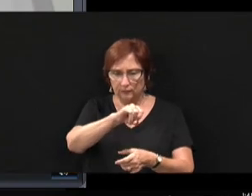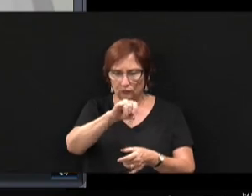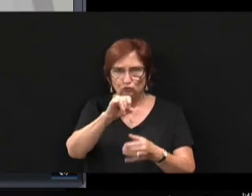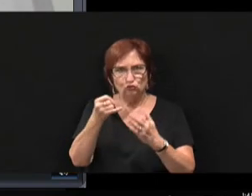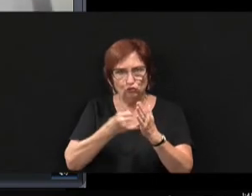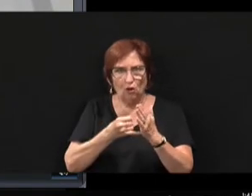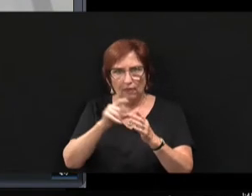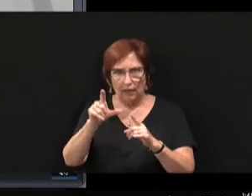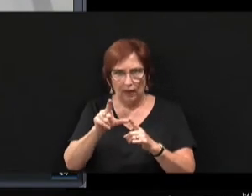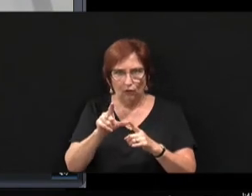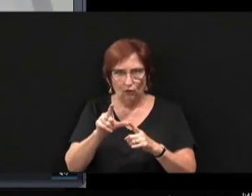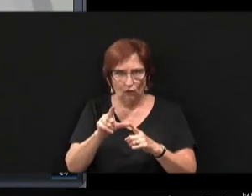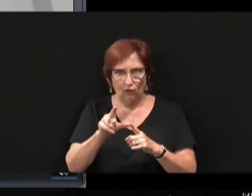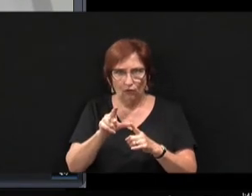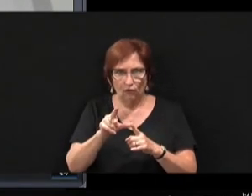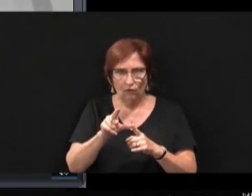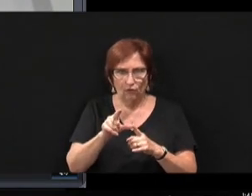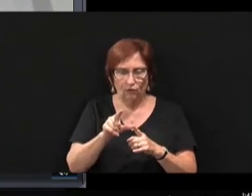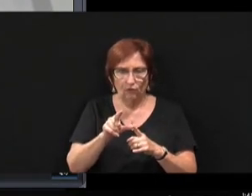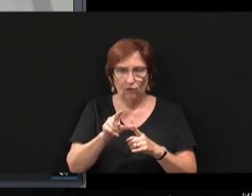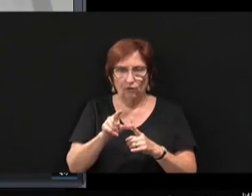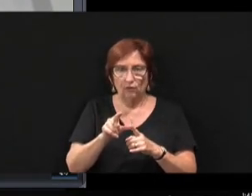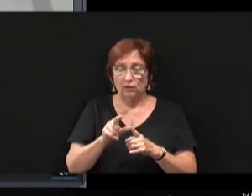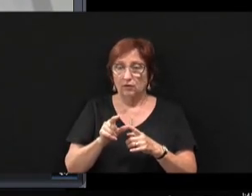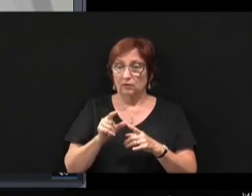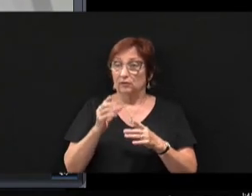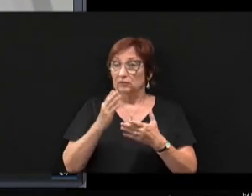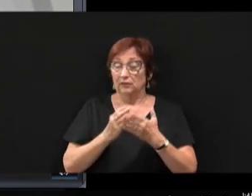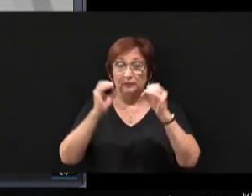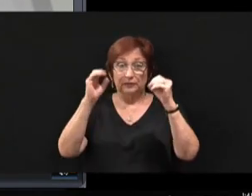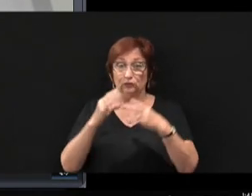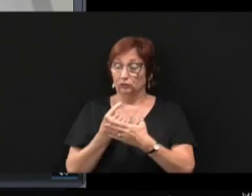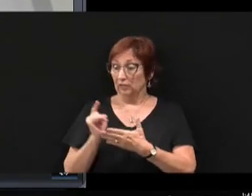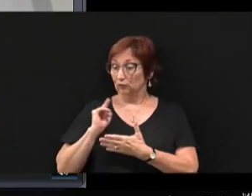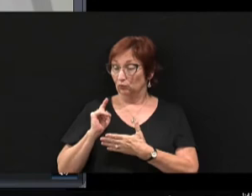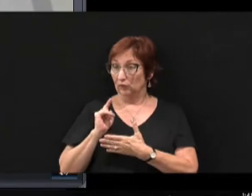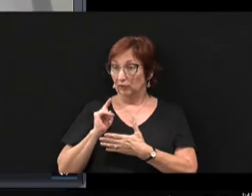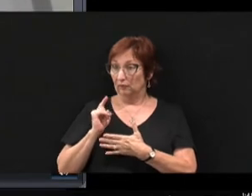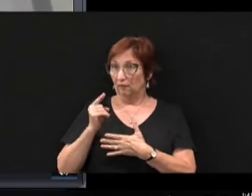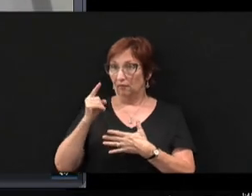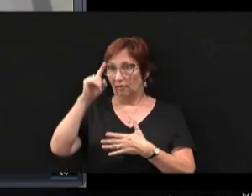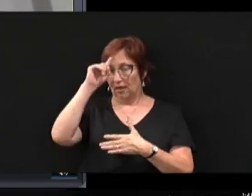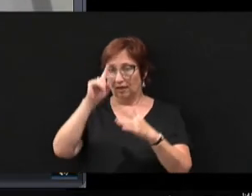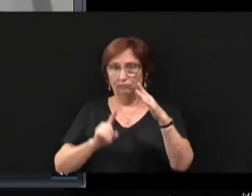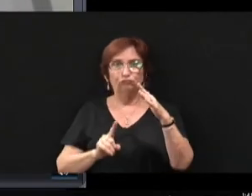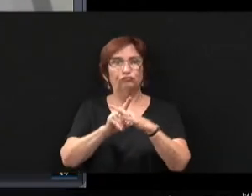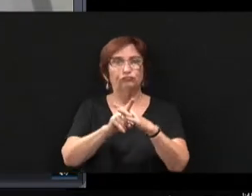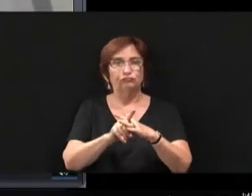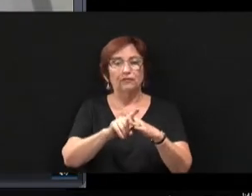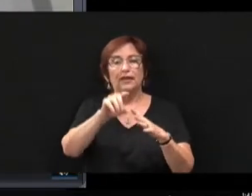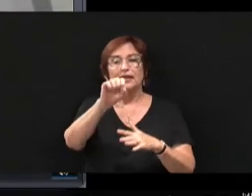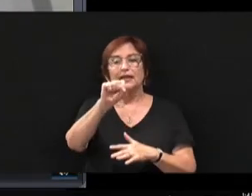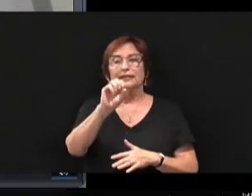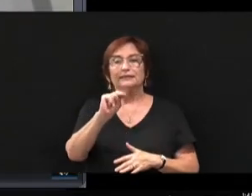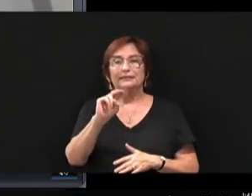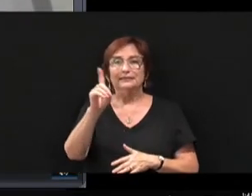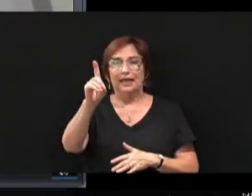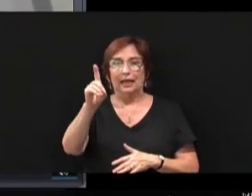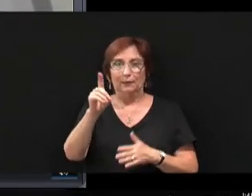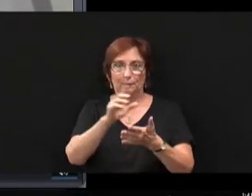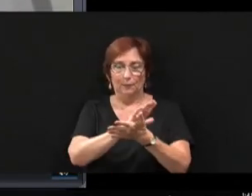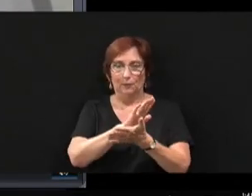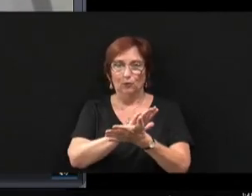Either sandpaper, some teachers last week came up with the idea of sandpaper. This is shelf paper that